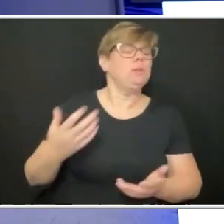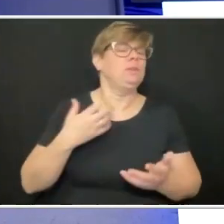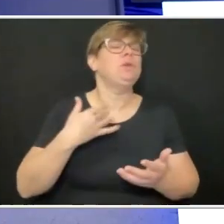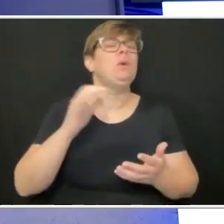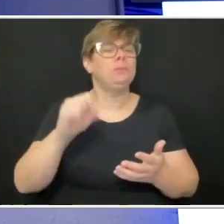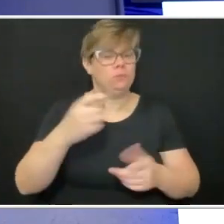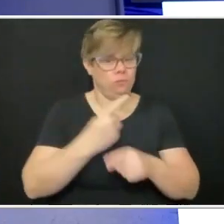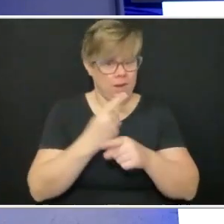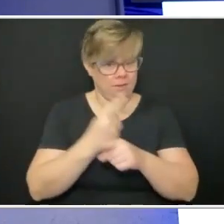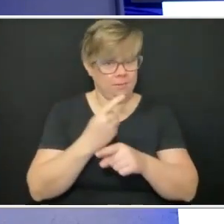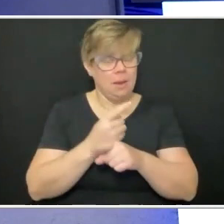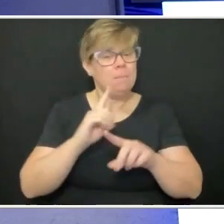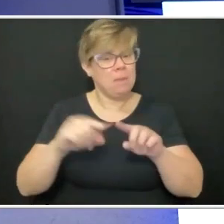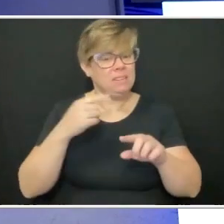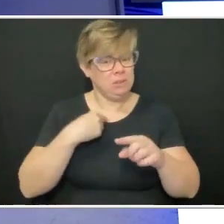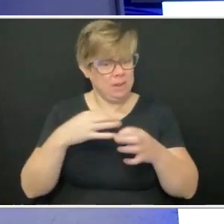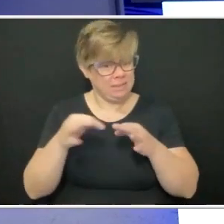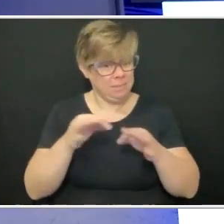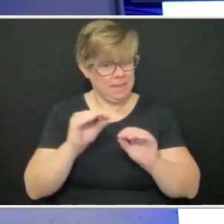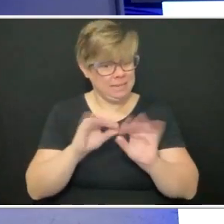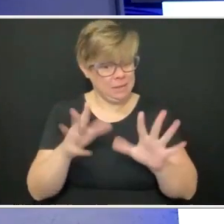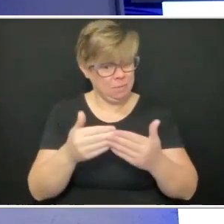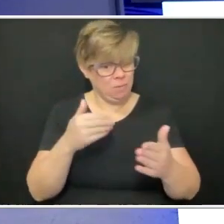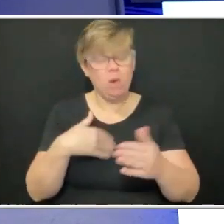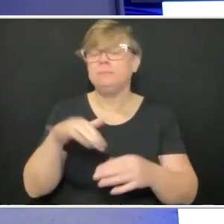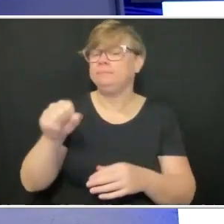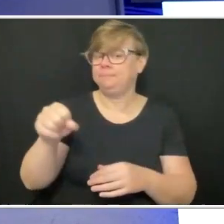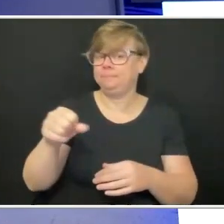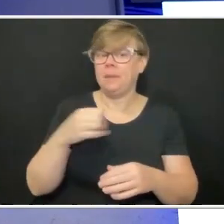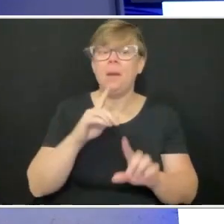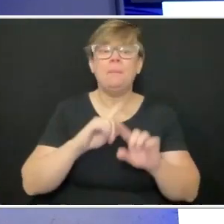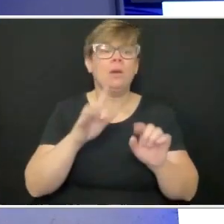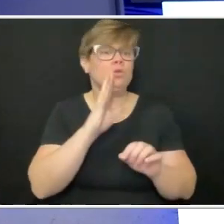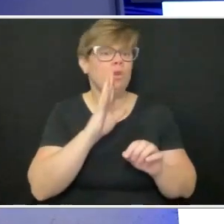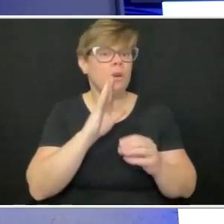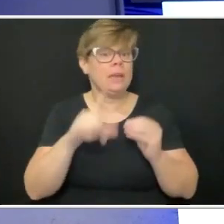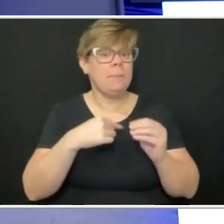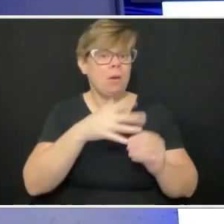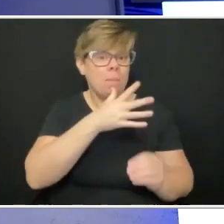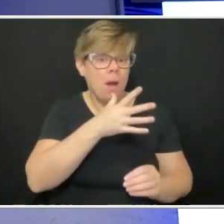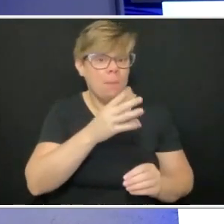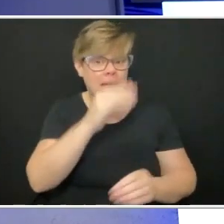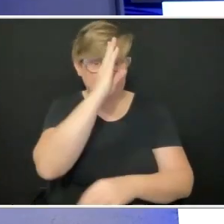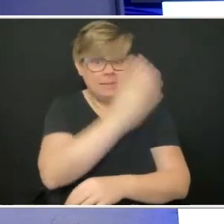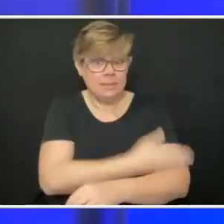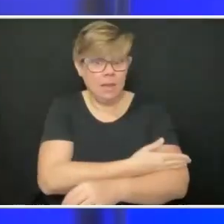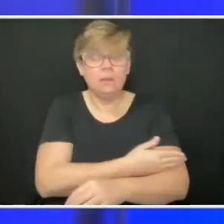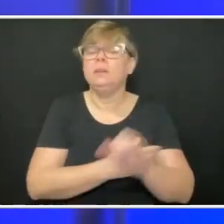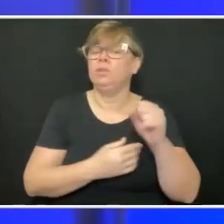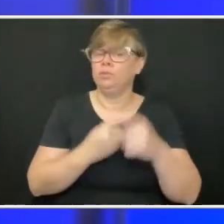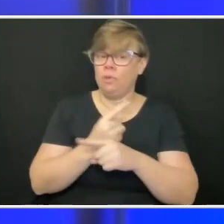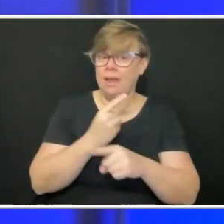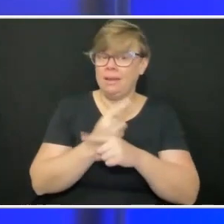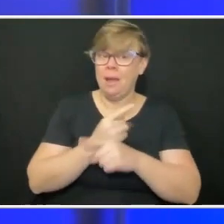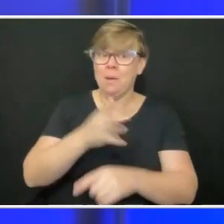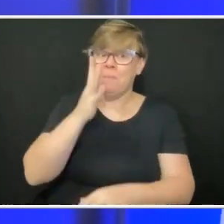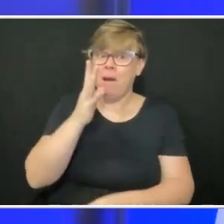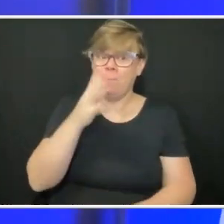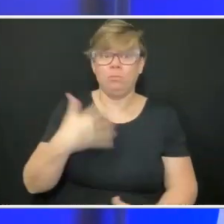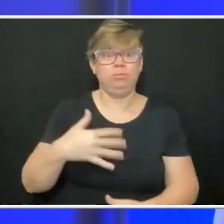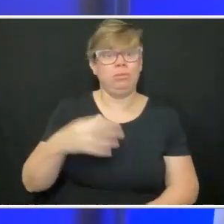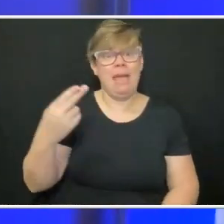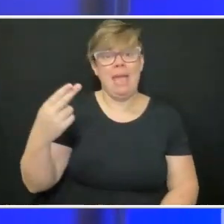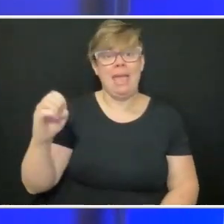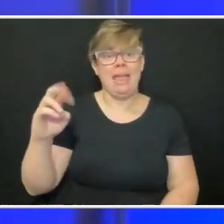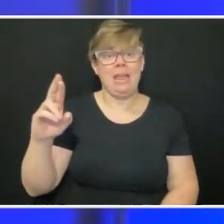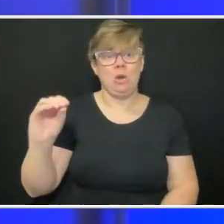absolutely. But when you're dealing with a mom and a son, there's a lot a mom can take, right? Oh yeah. I mean, moms they're heroes. I mean, That's right. No, not even